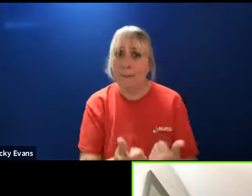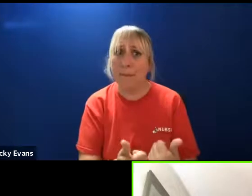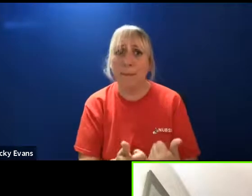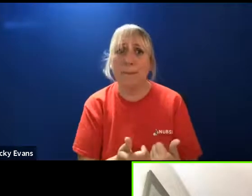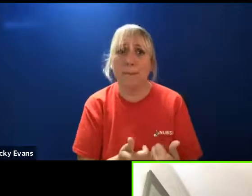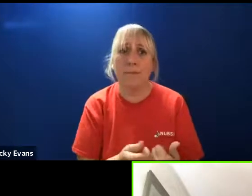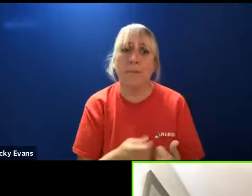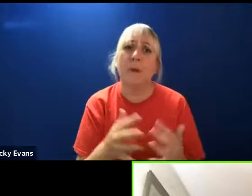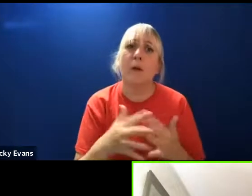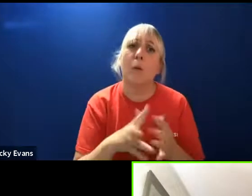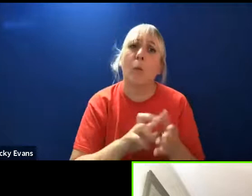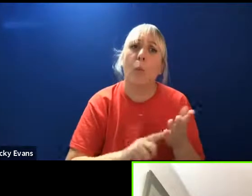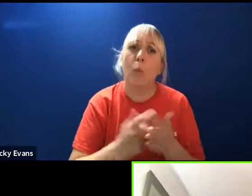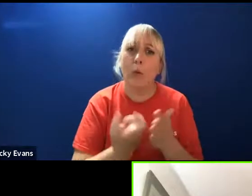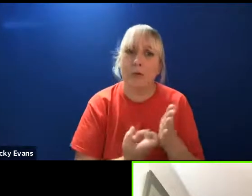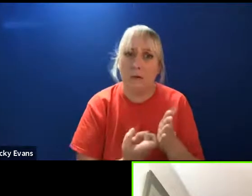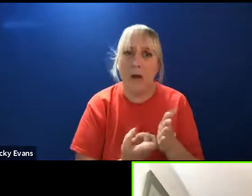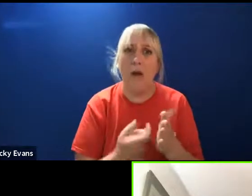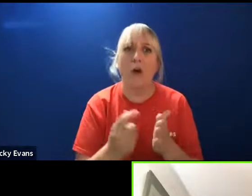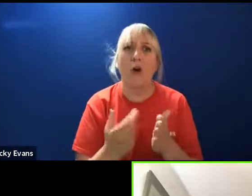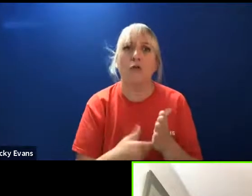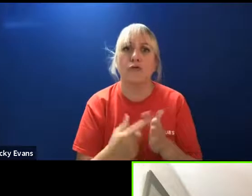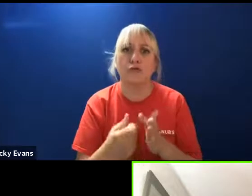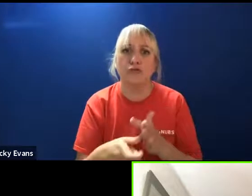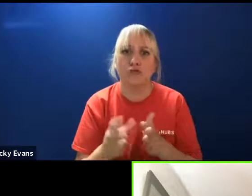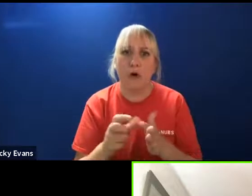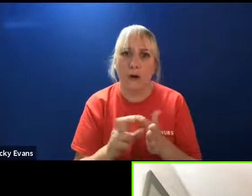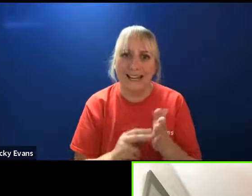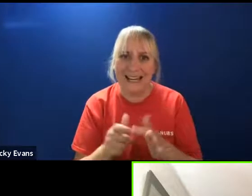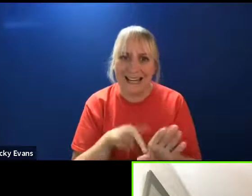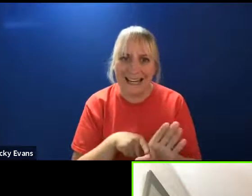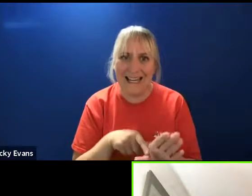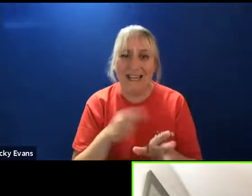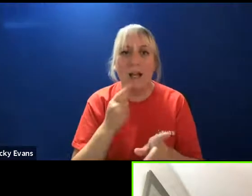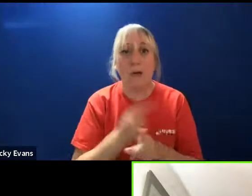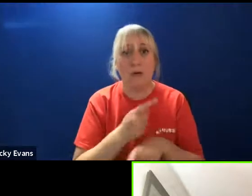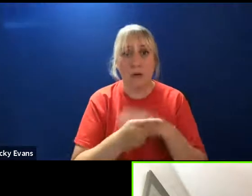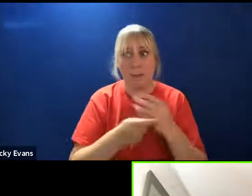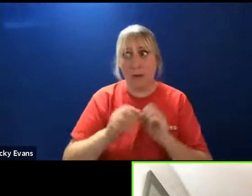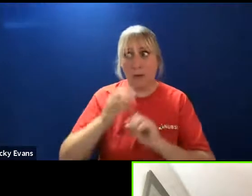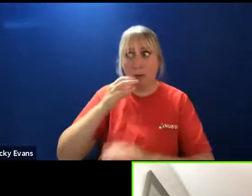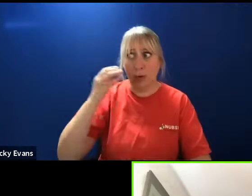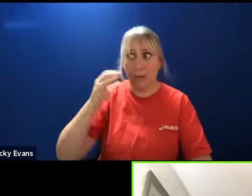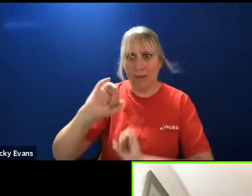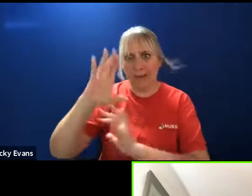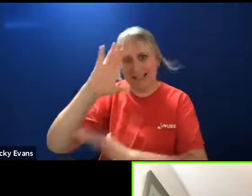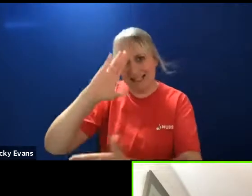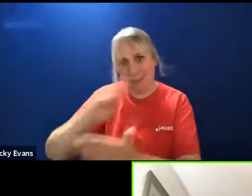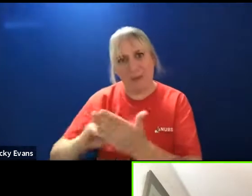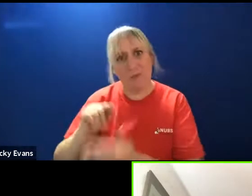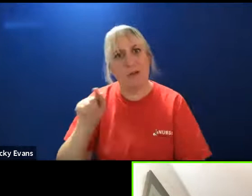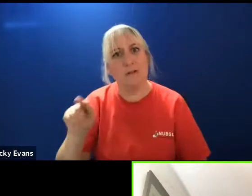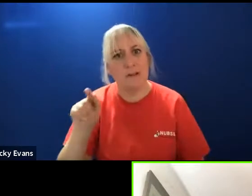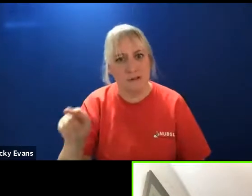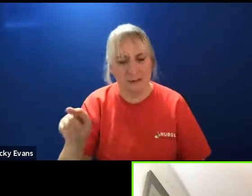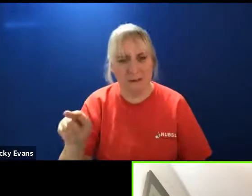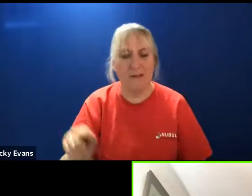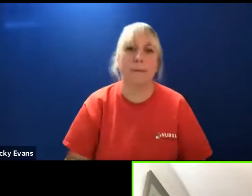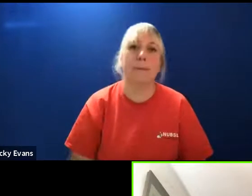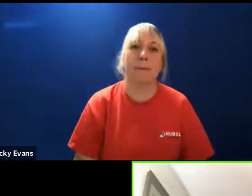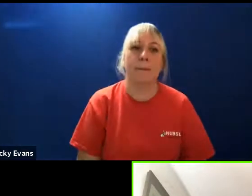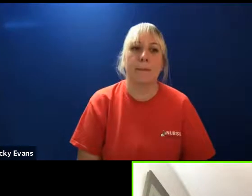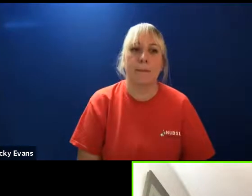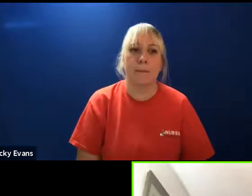Walter Rodney speaks specifically to the Cuban experience. And I just want to, I guess, almost